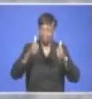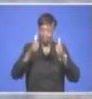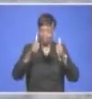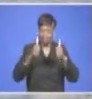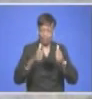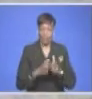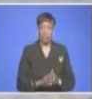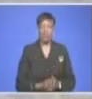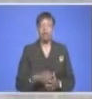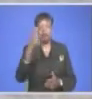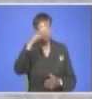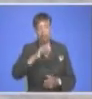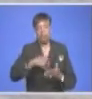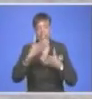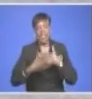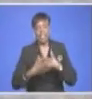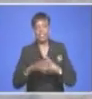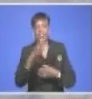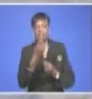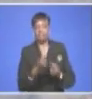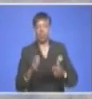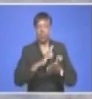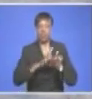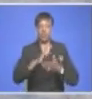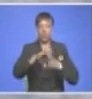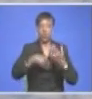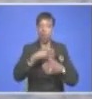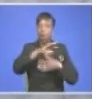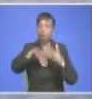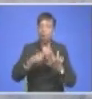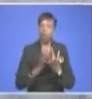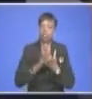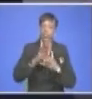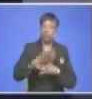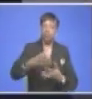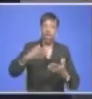the next few weeks, we're going to be going all through New Providence, putting on several other events,